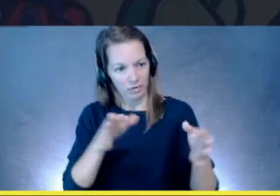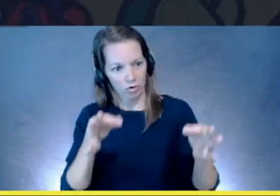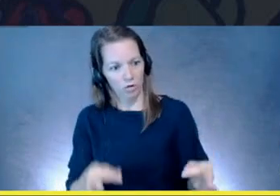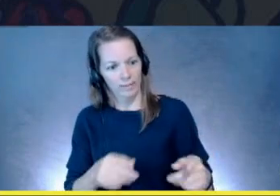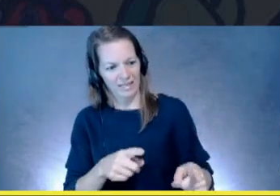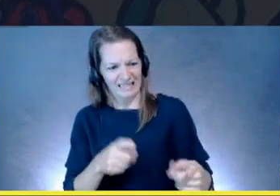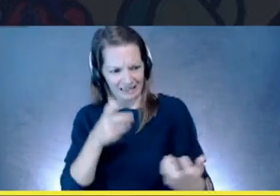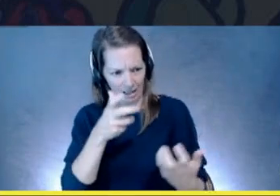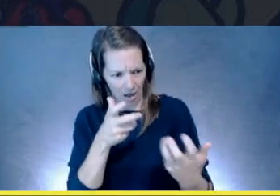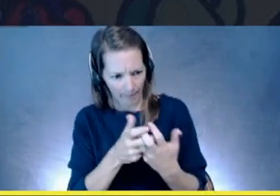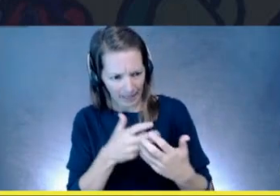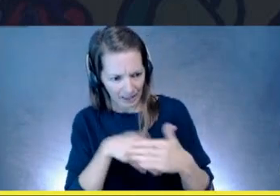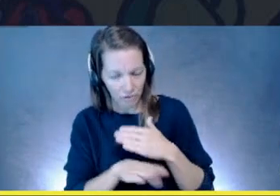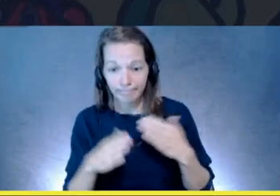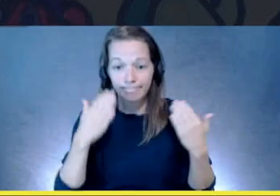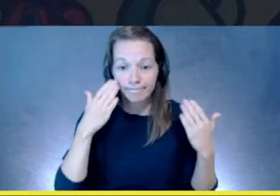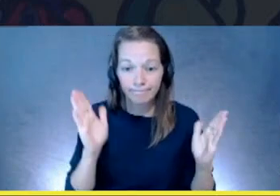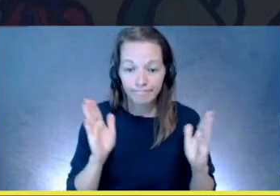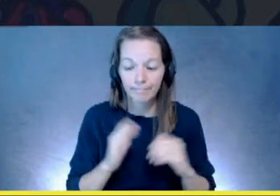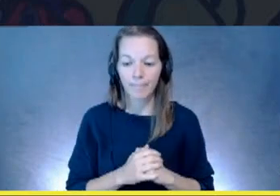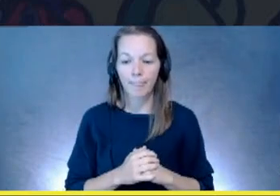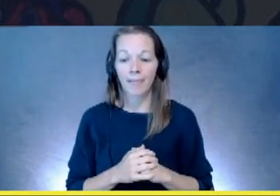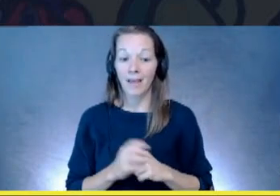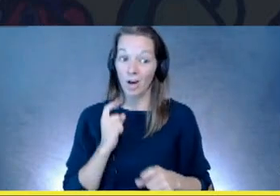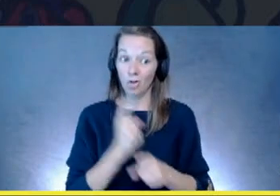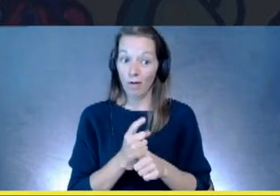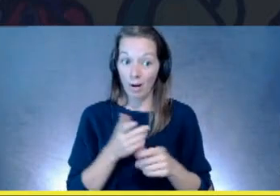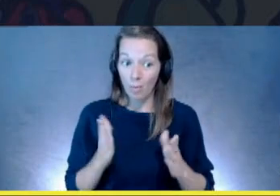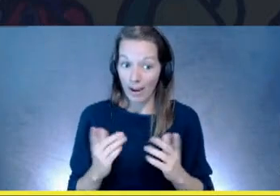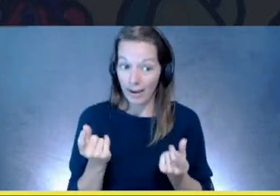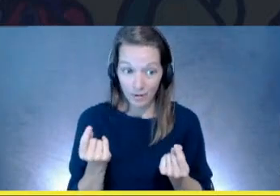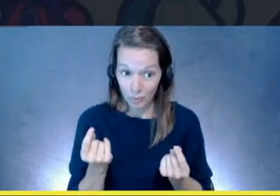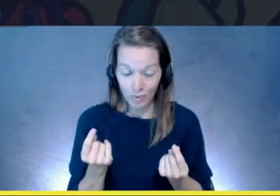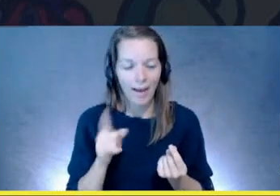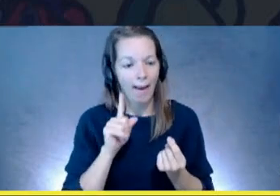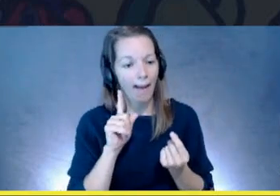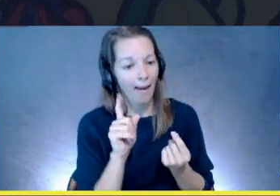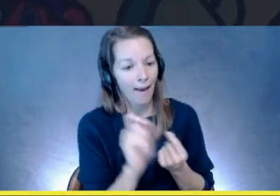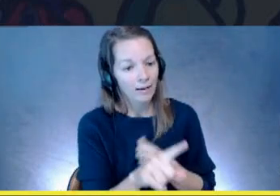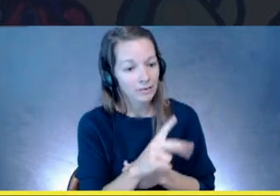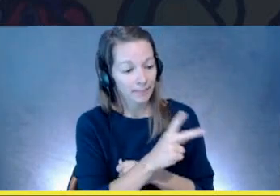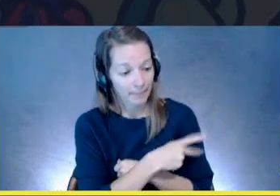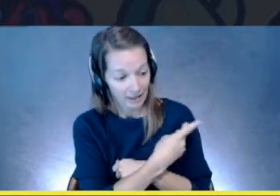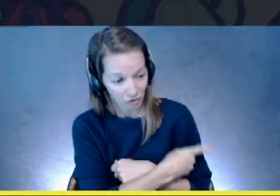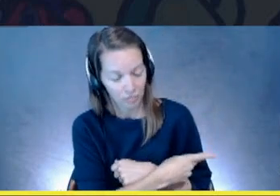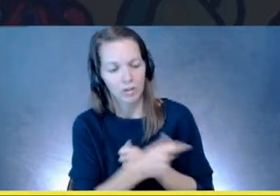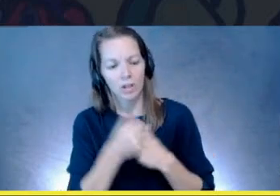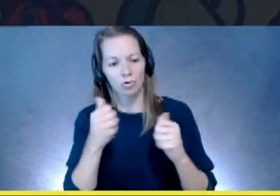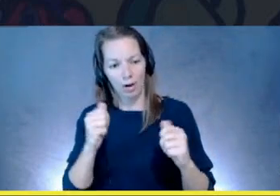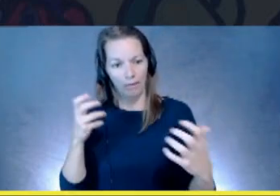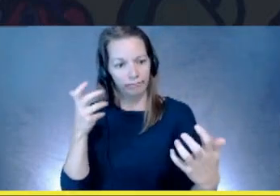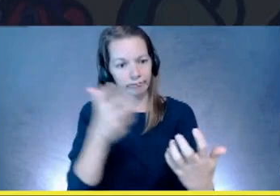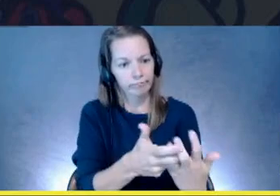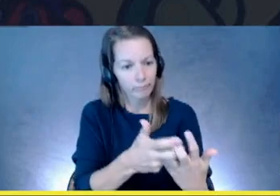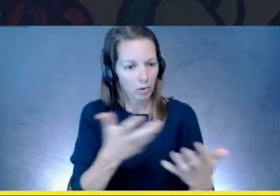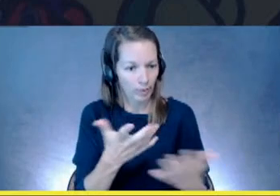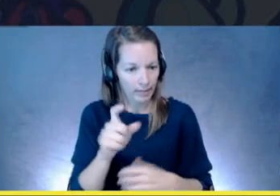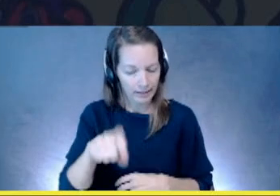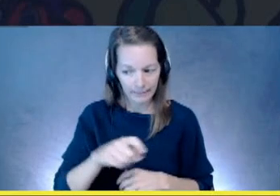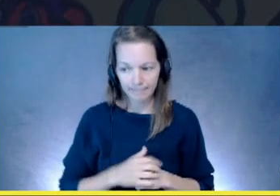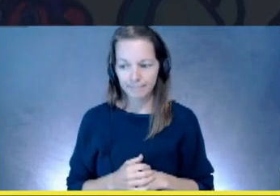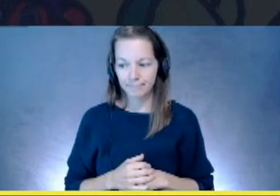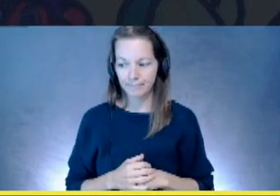accommodations. By the way, the correct way is to ask patients and then try to meet their preferences. Next slide.